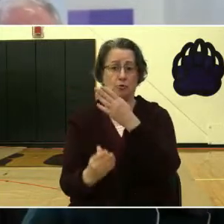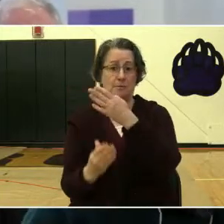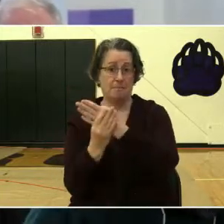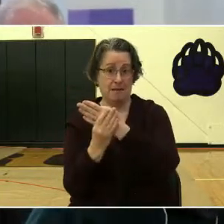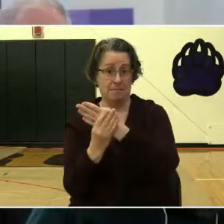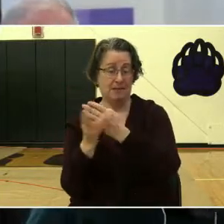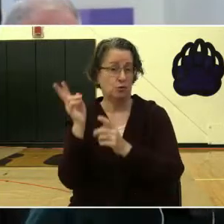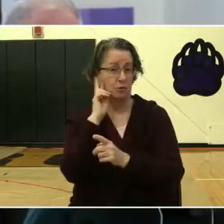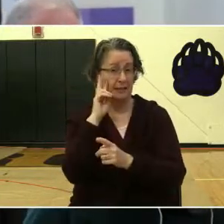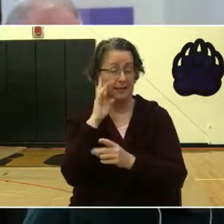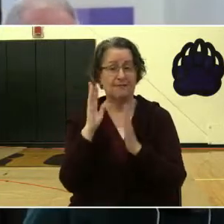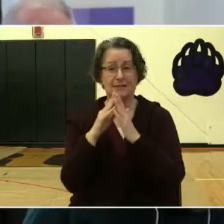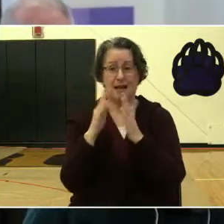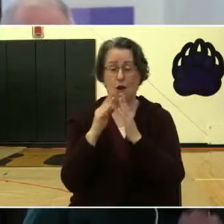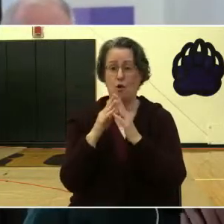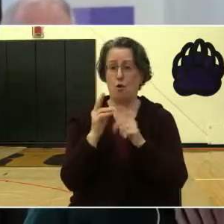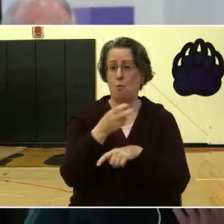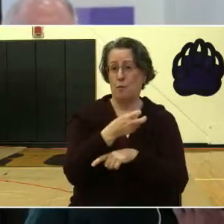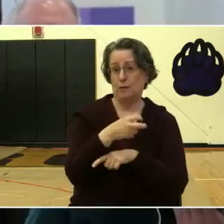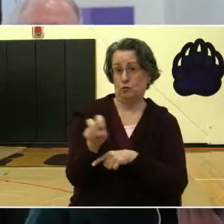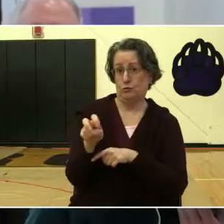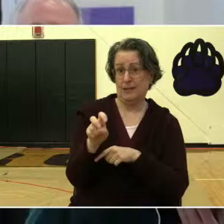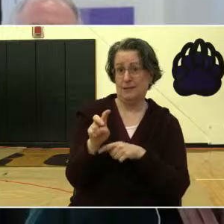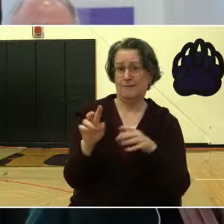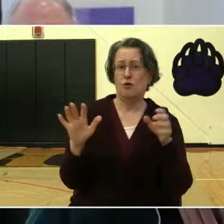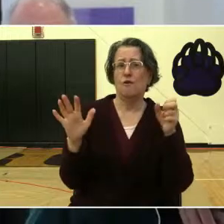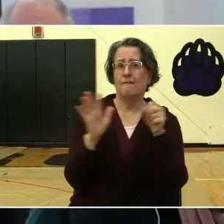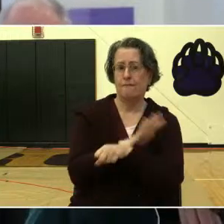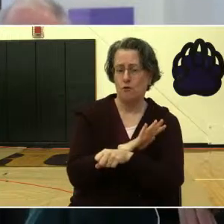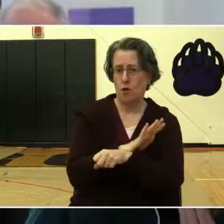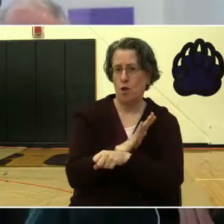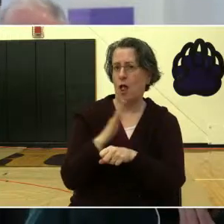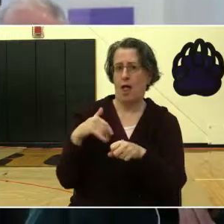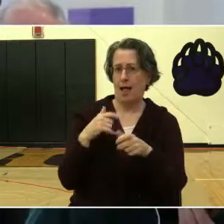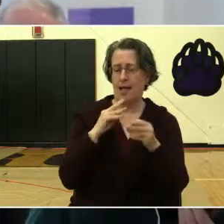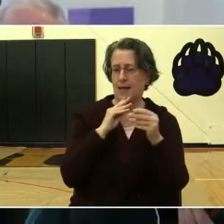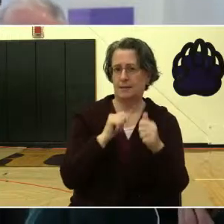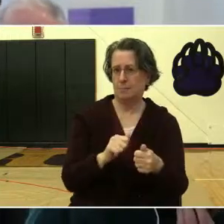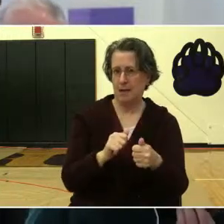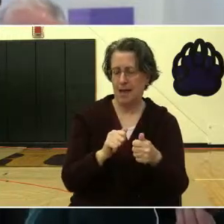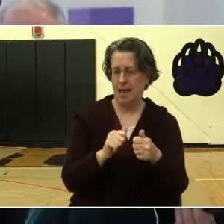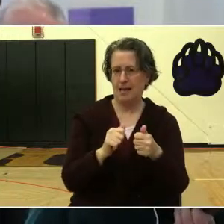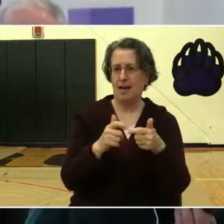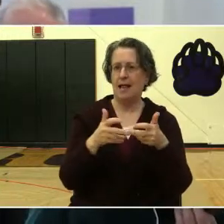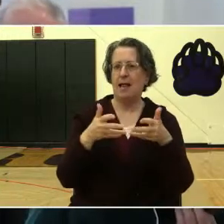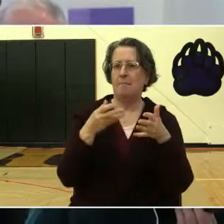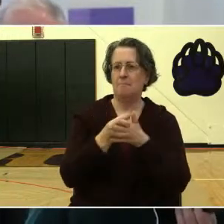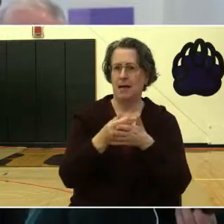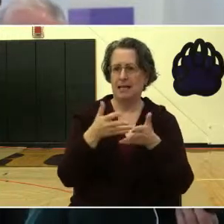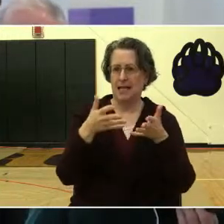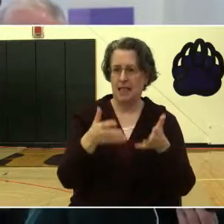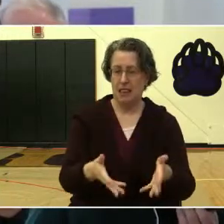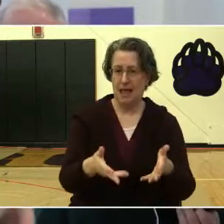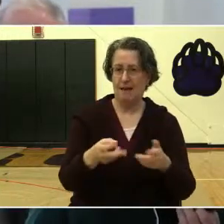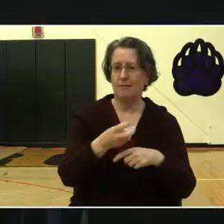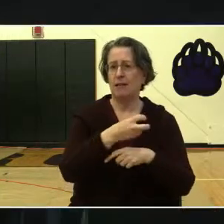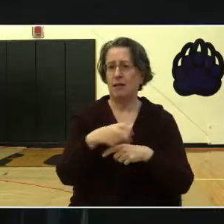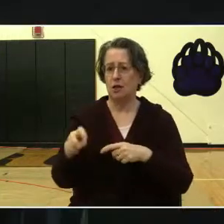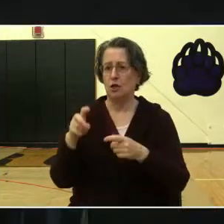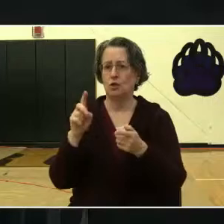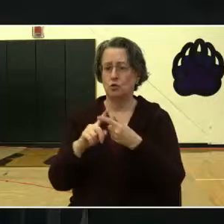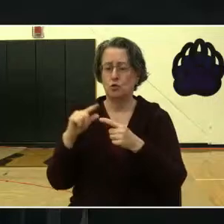transfer the full amount of the unassigned general fund balance into the global warming Solutions fund